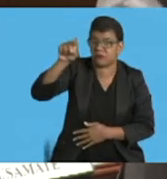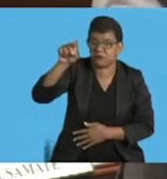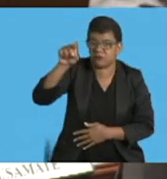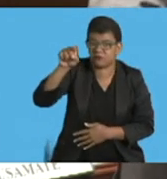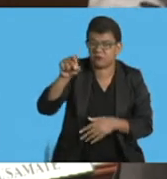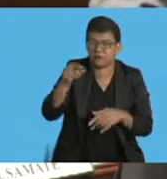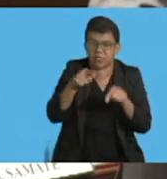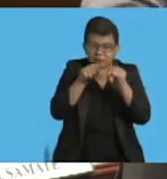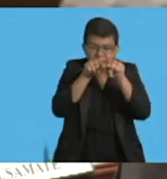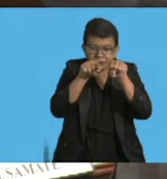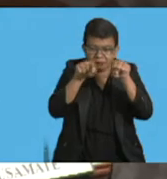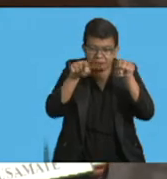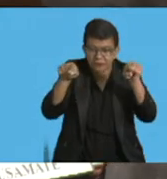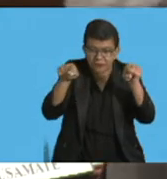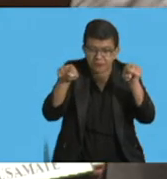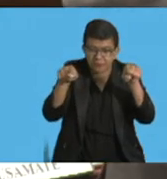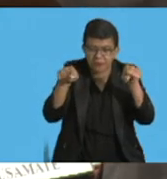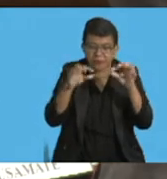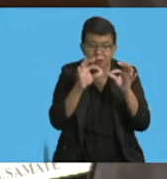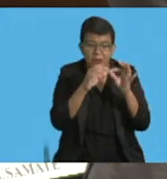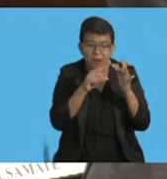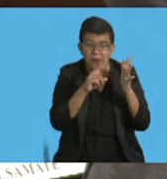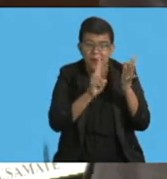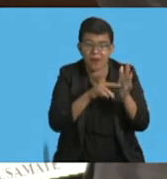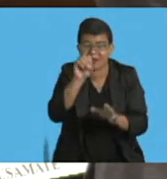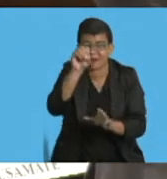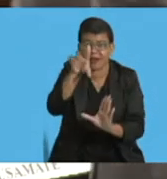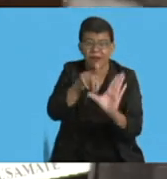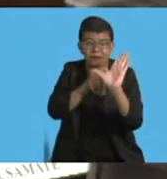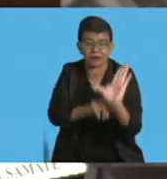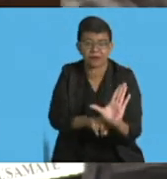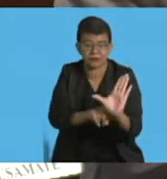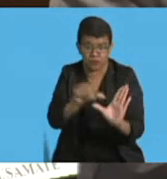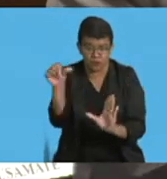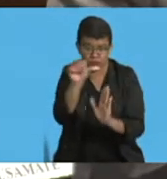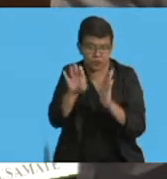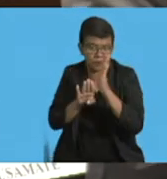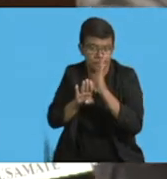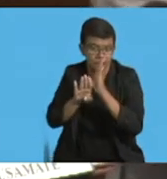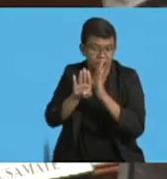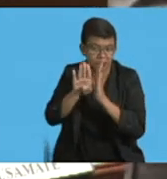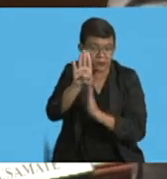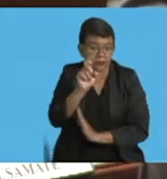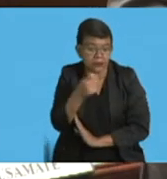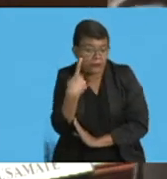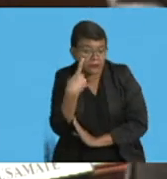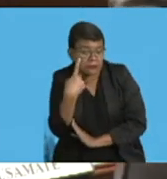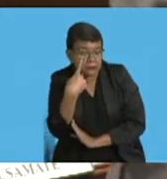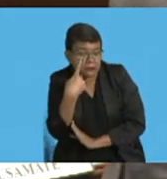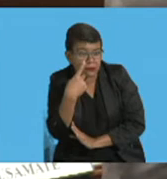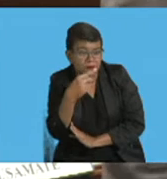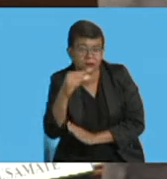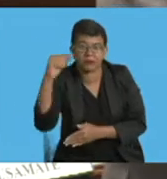have a lower sort of bond, a 10-year bond, the yield curve will actually go up in that way. When you have a shorter term bond, the yield curve will be